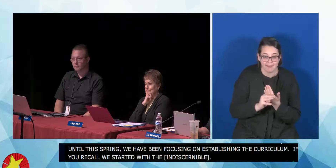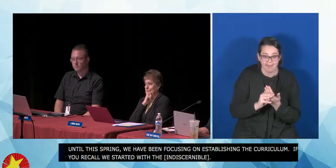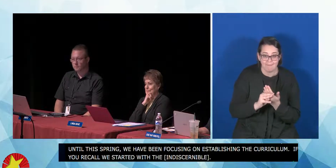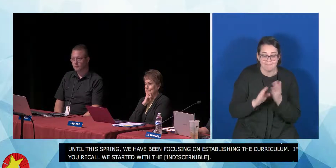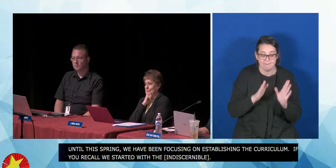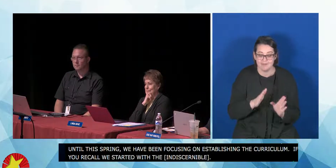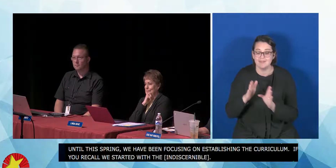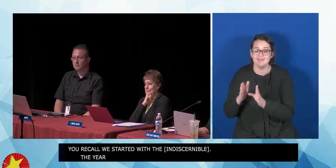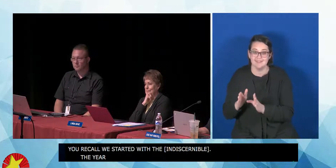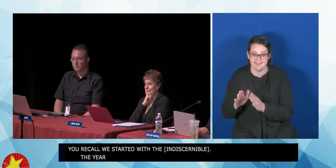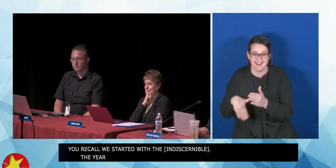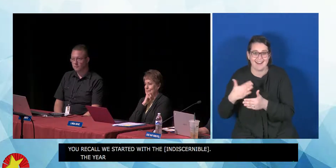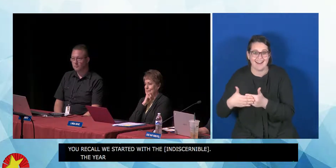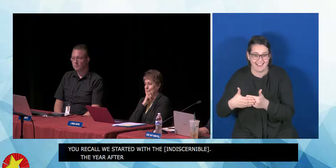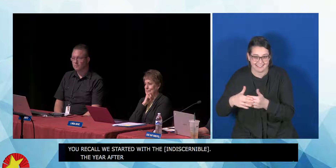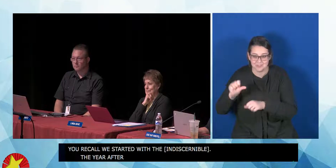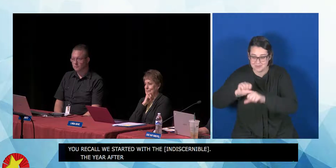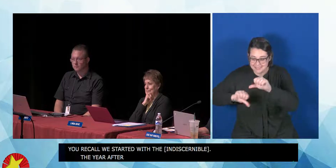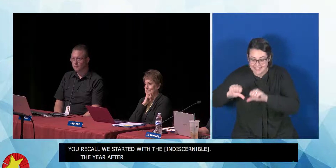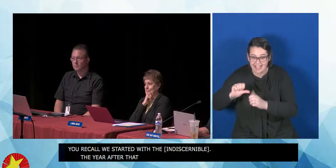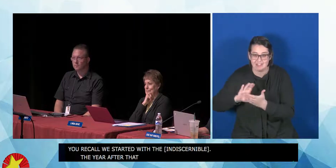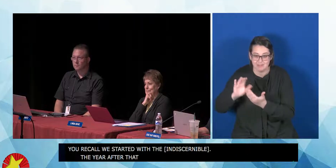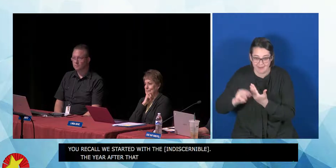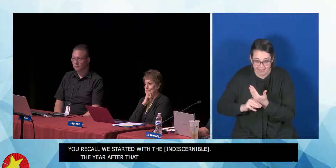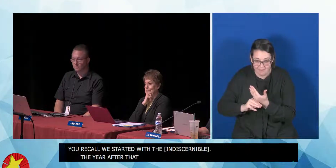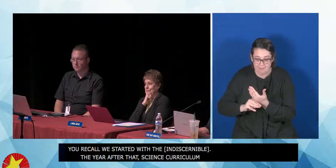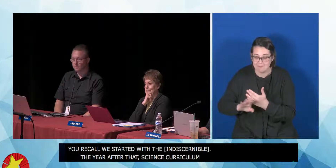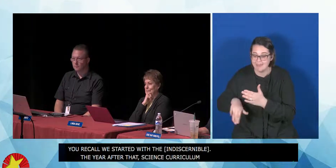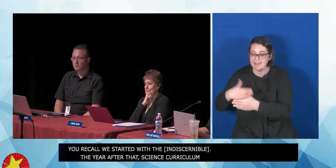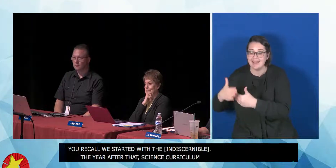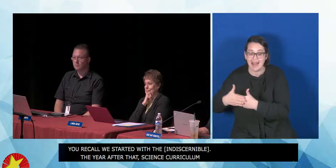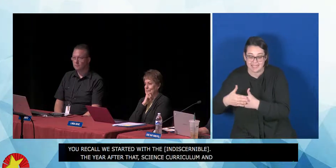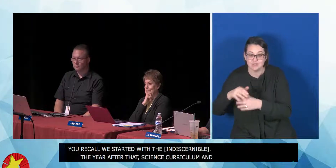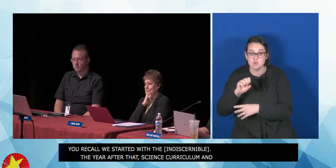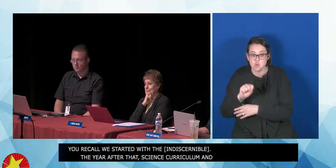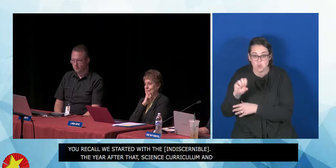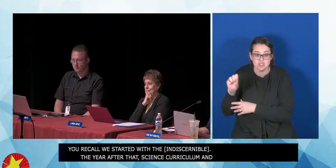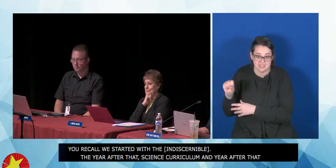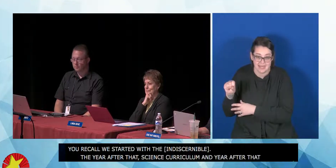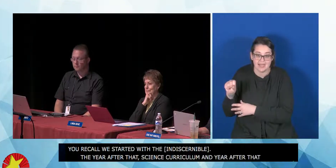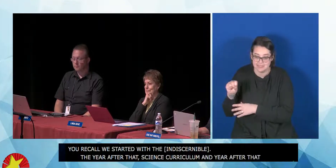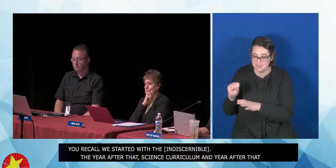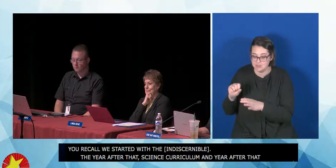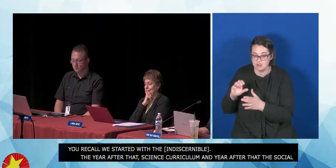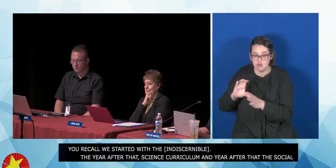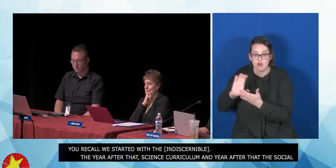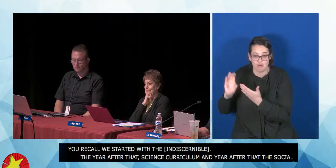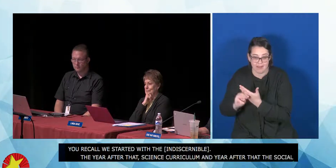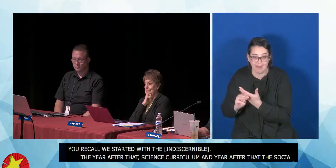science curriculum, and then the year after that, the social studies.